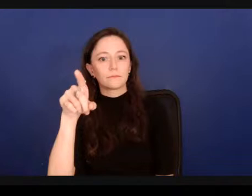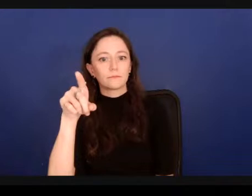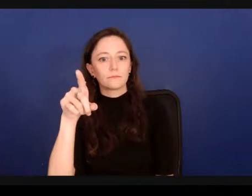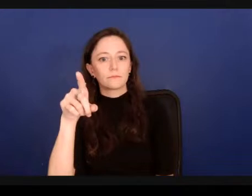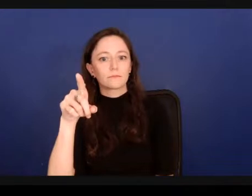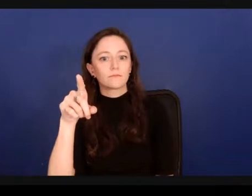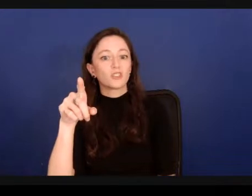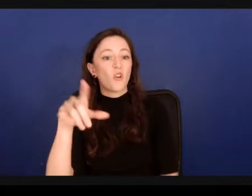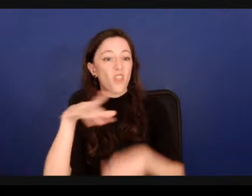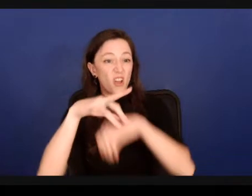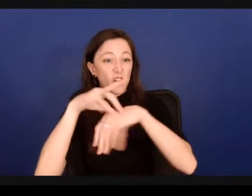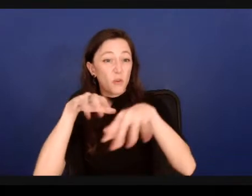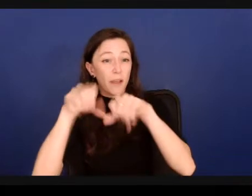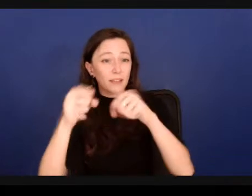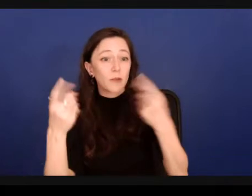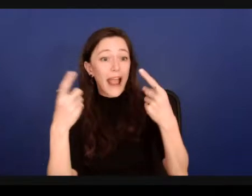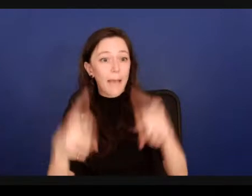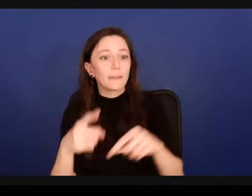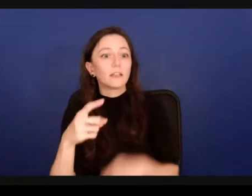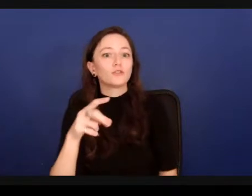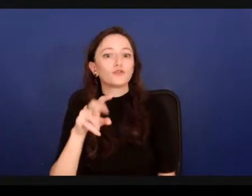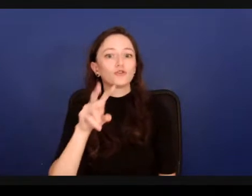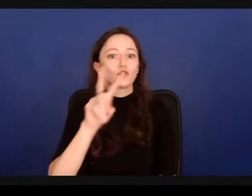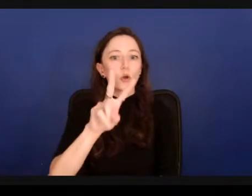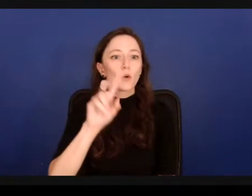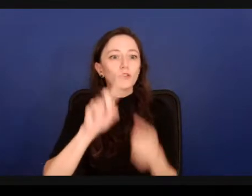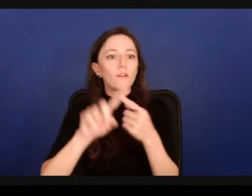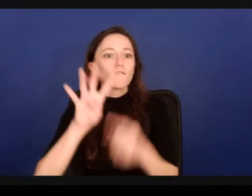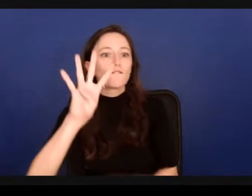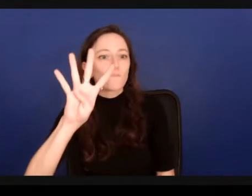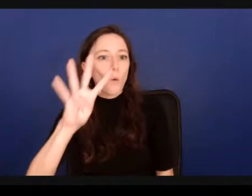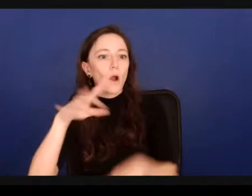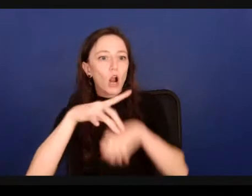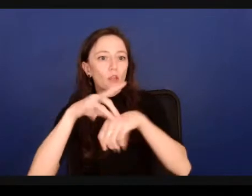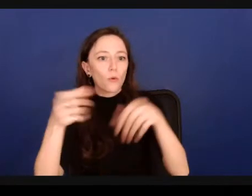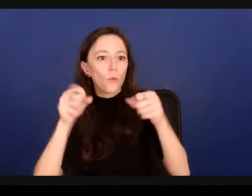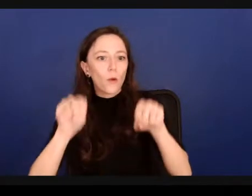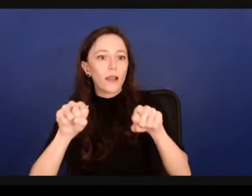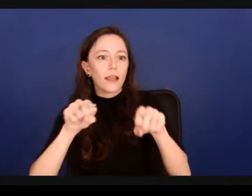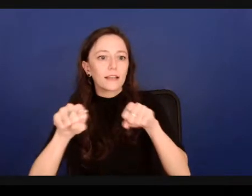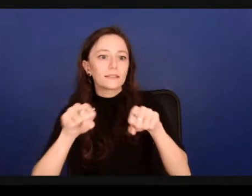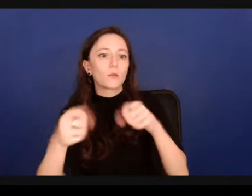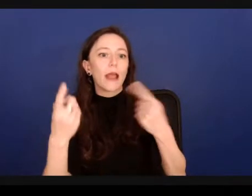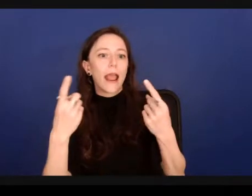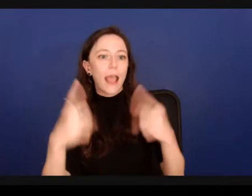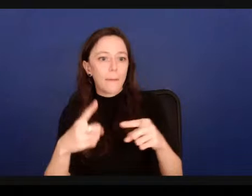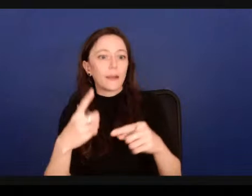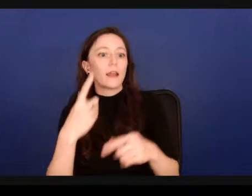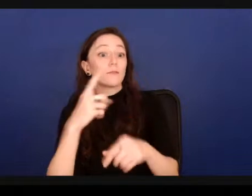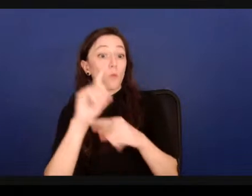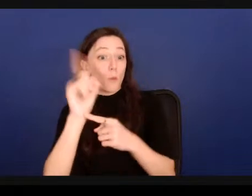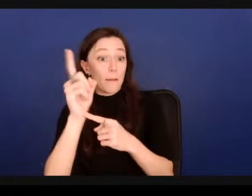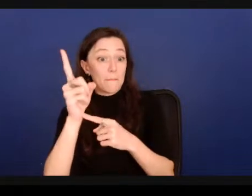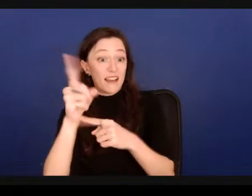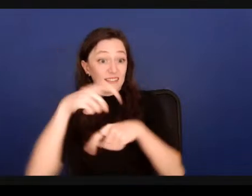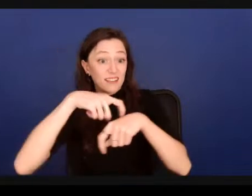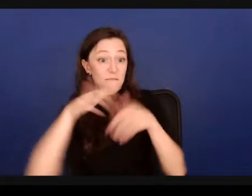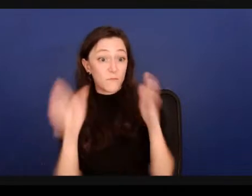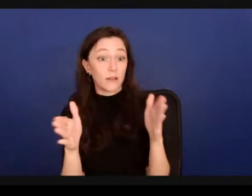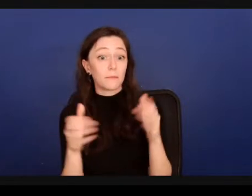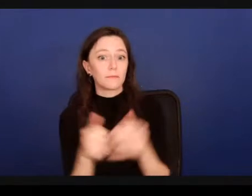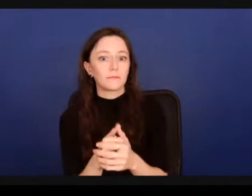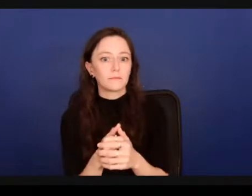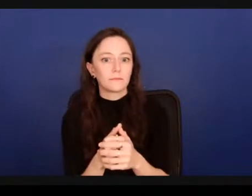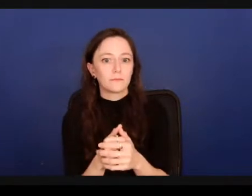were coming at a rate of 2 to 4 per minute. And just after midnight on December 31st,